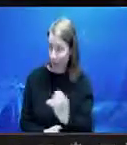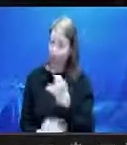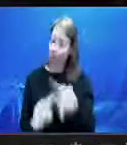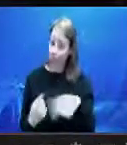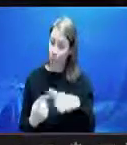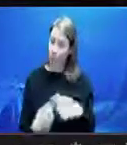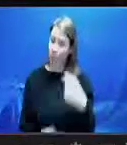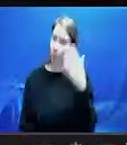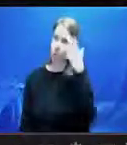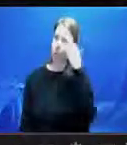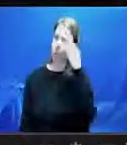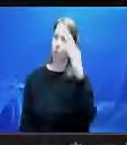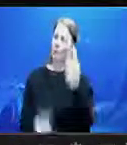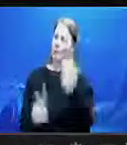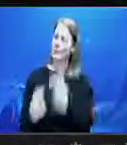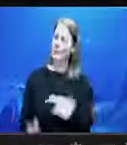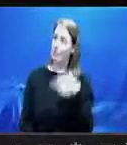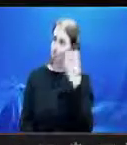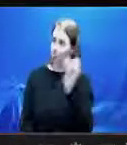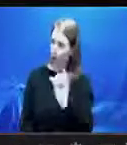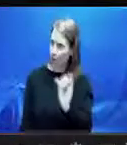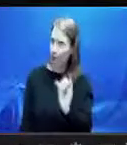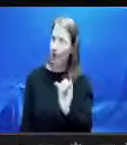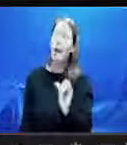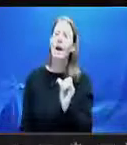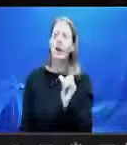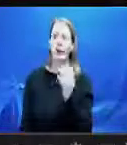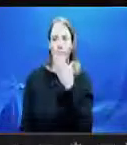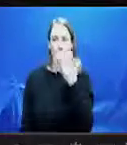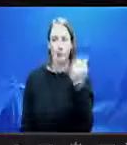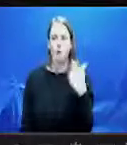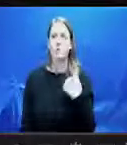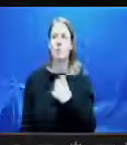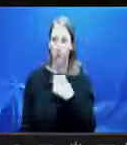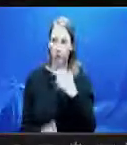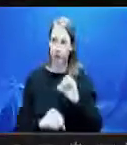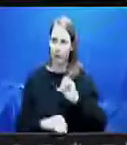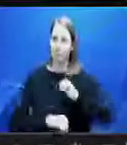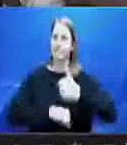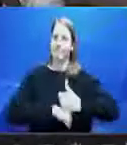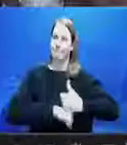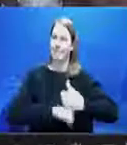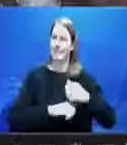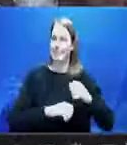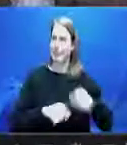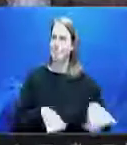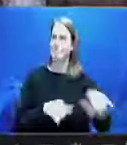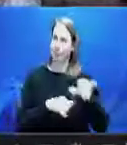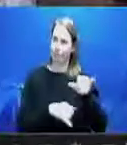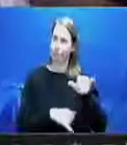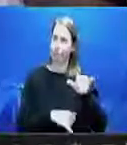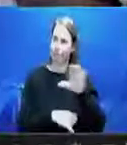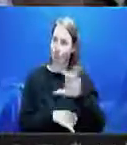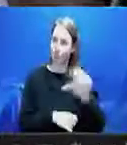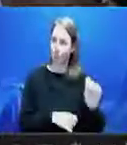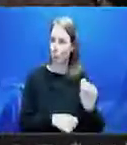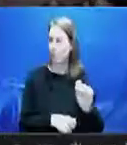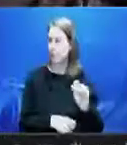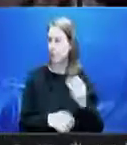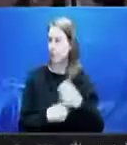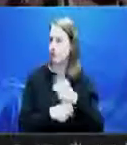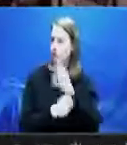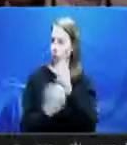like, I believe the quicker we can move on the implementation of the standards within our school. Hillcrest teachers are